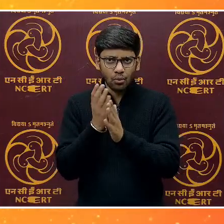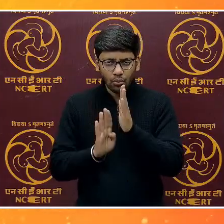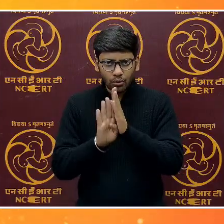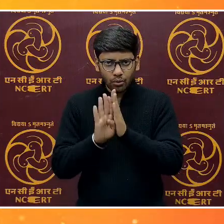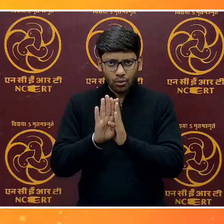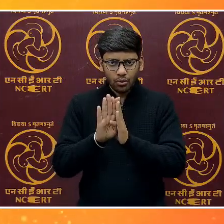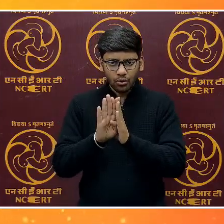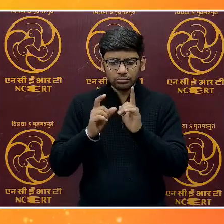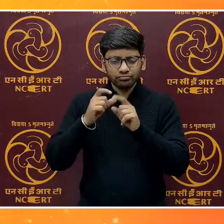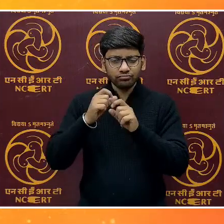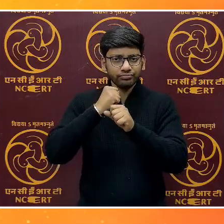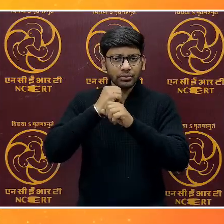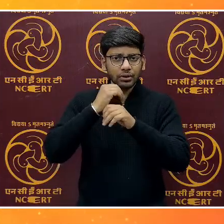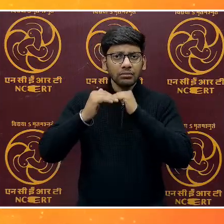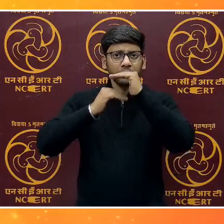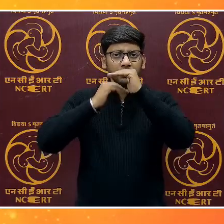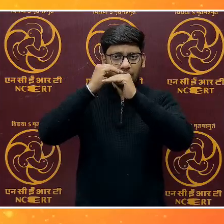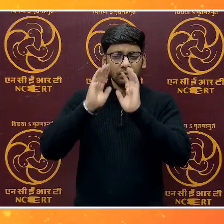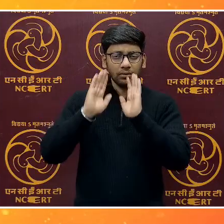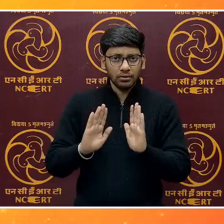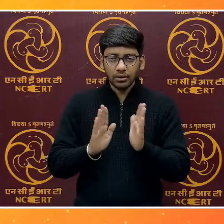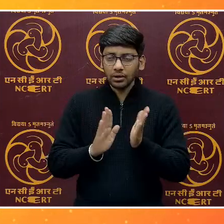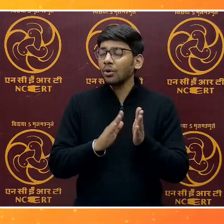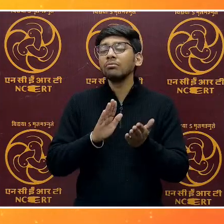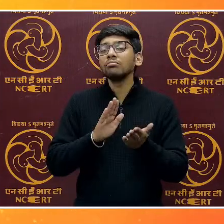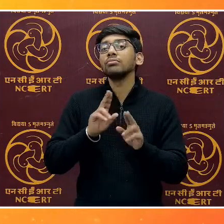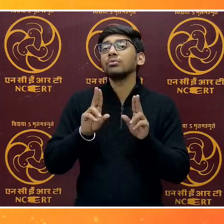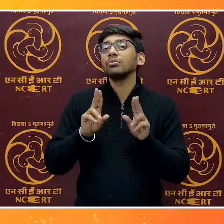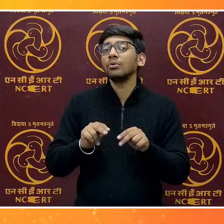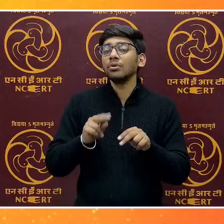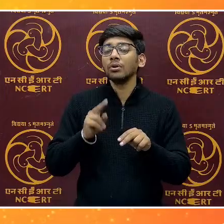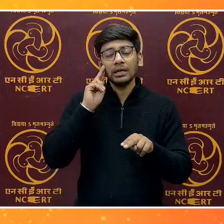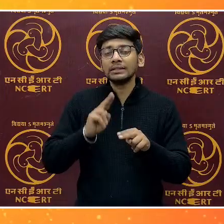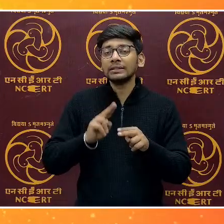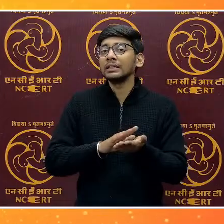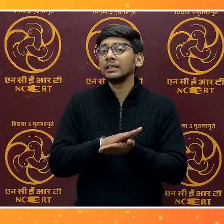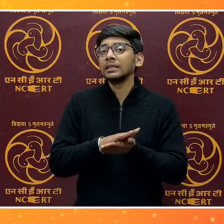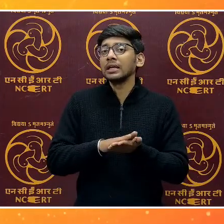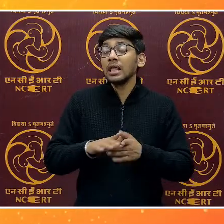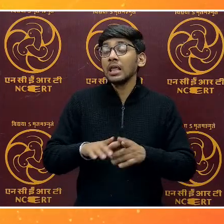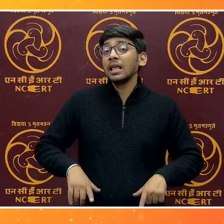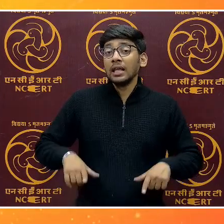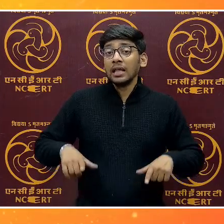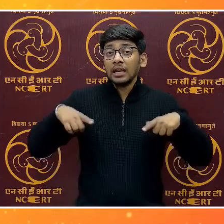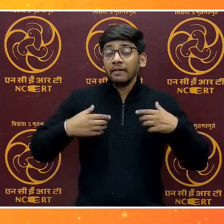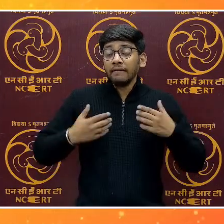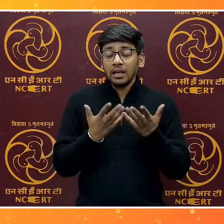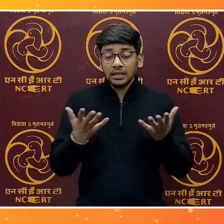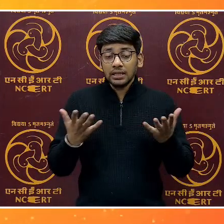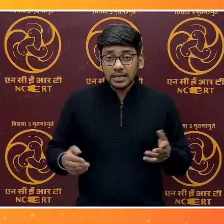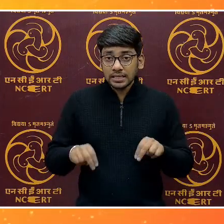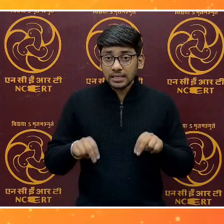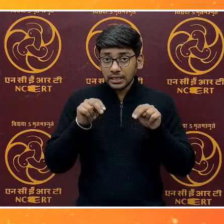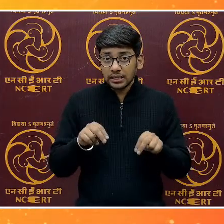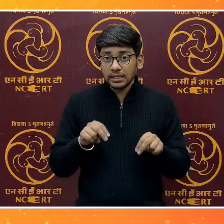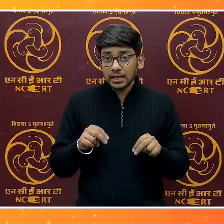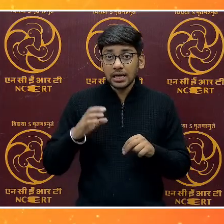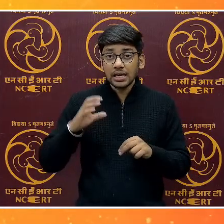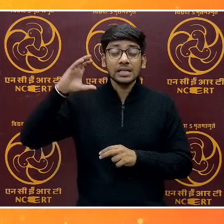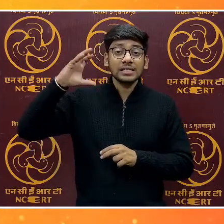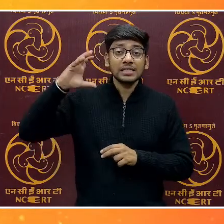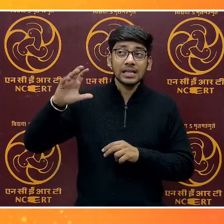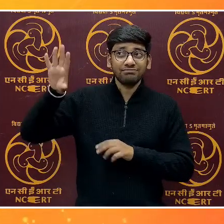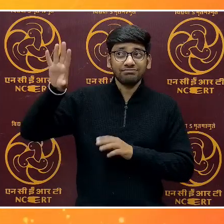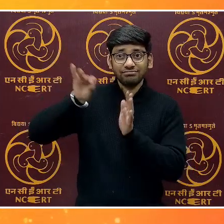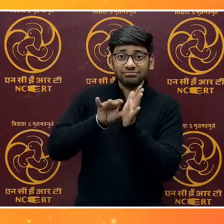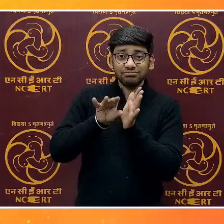grow. Right. So, basically, in order to grow, living things need sunlight. And that also goes